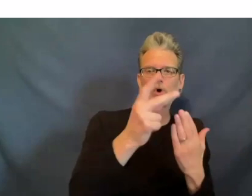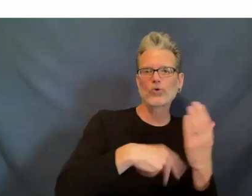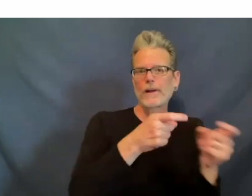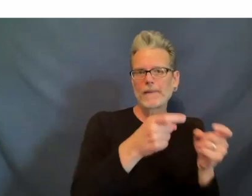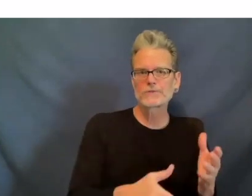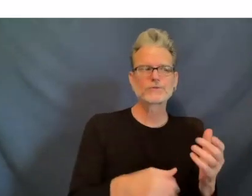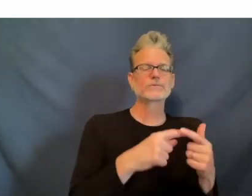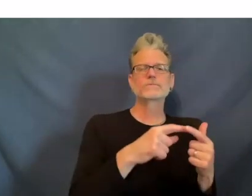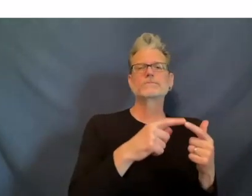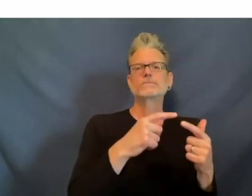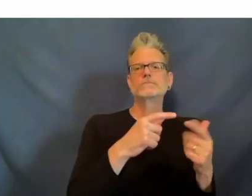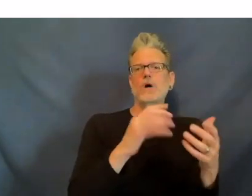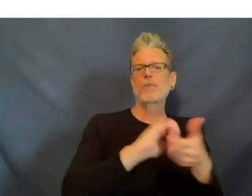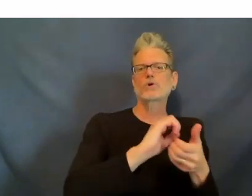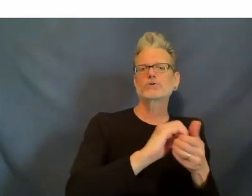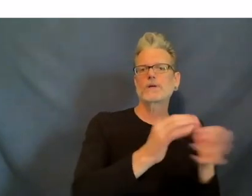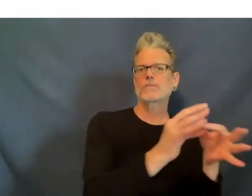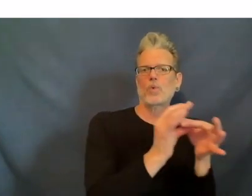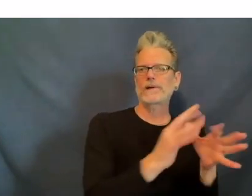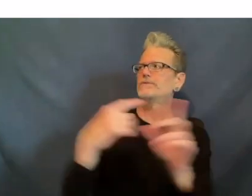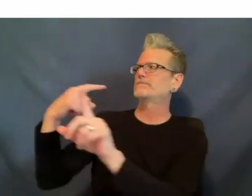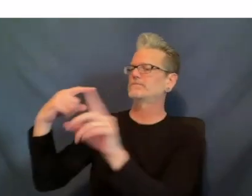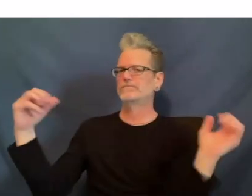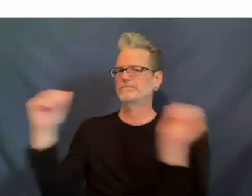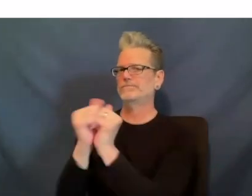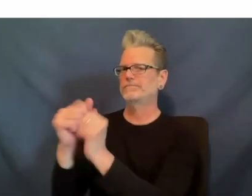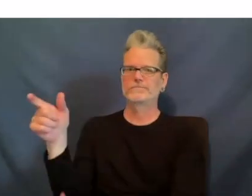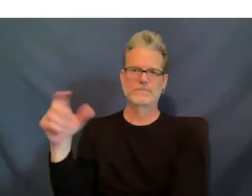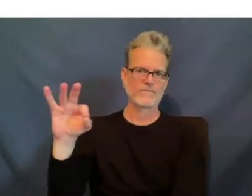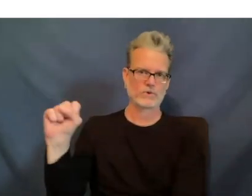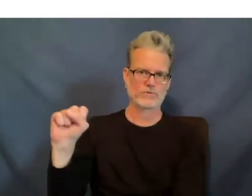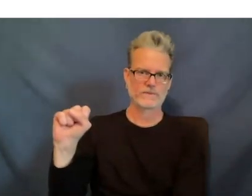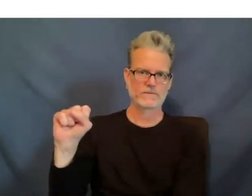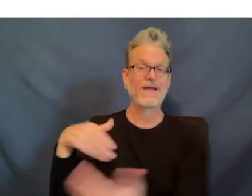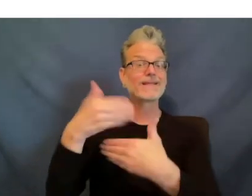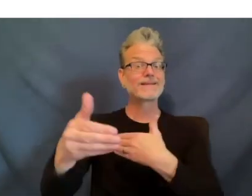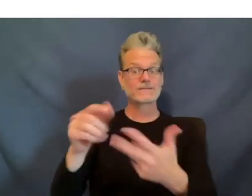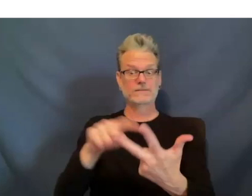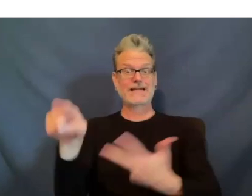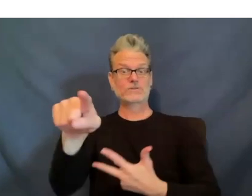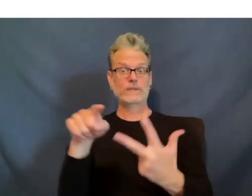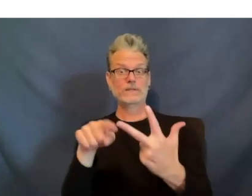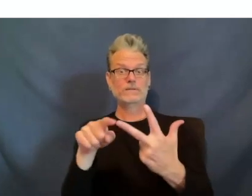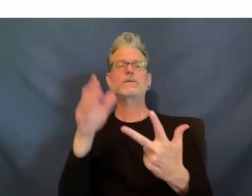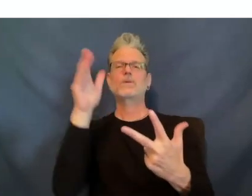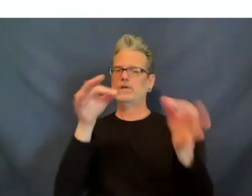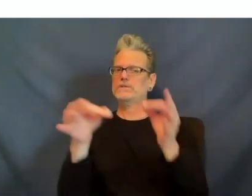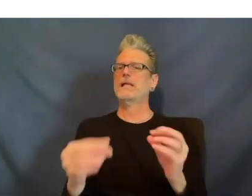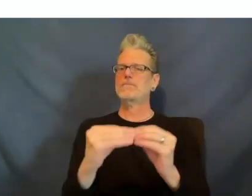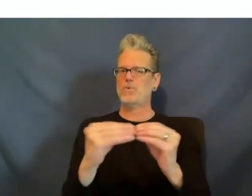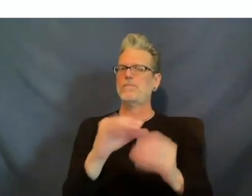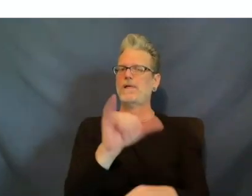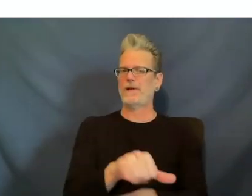partnership coordinators. Our next webinar session will dive deeper into how these agreement projects come about, so don't forget to register.